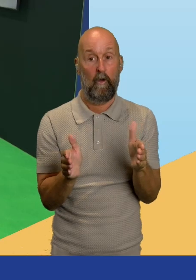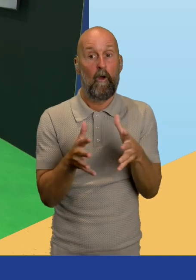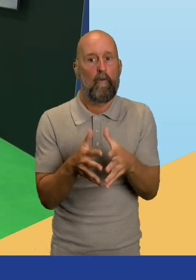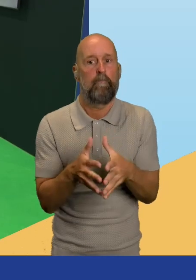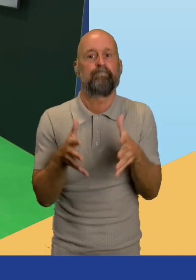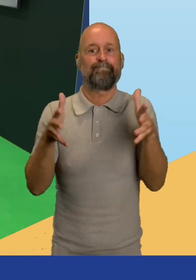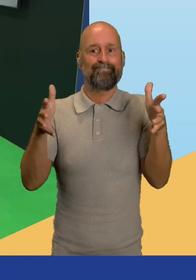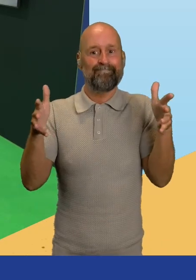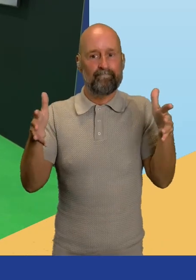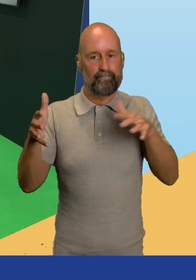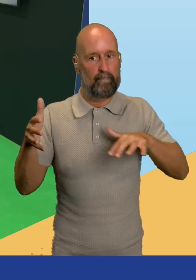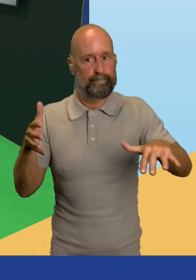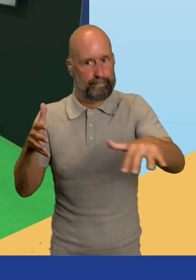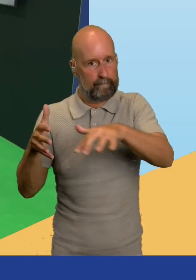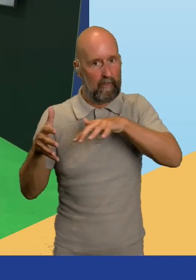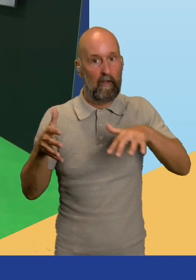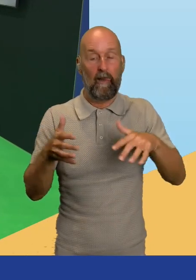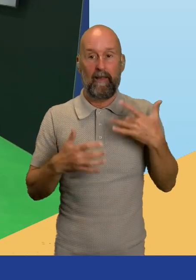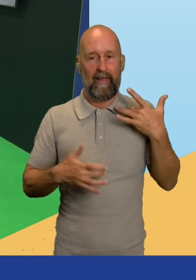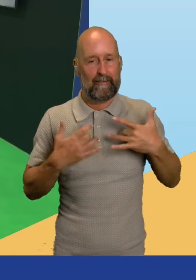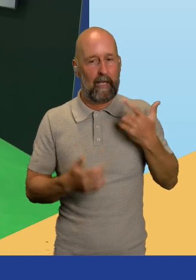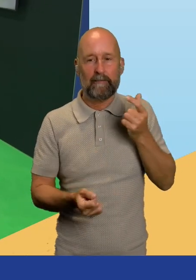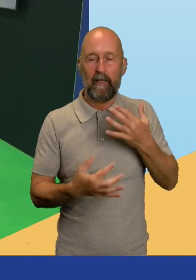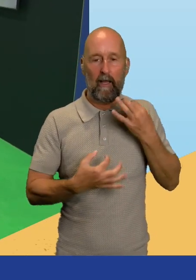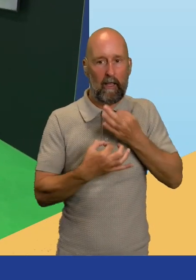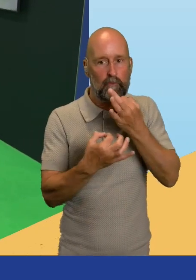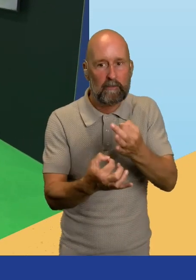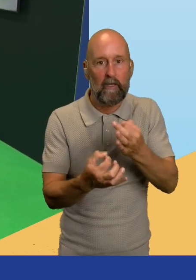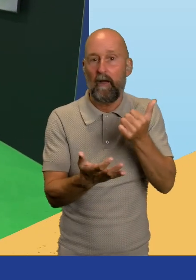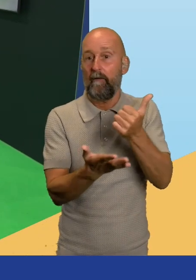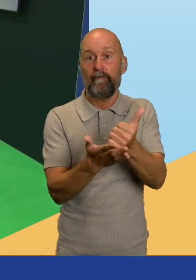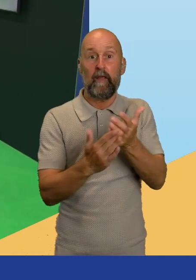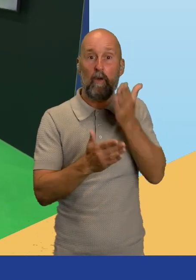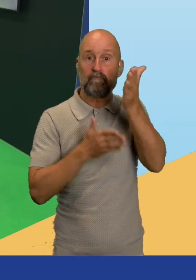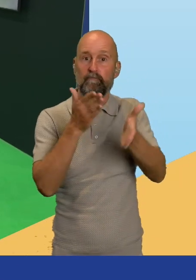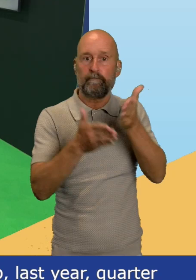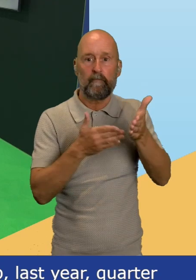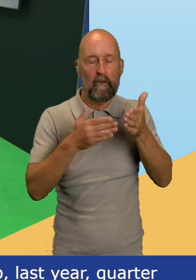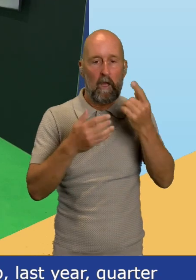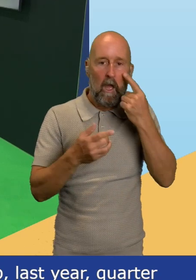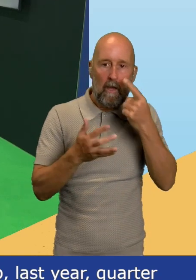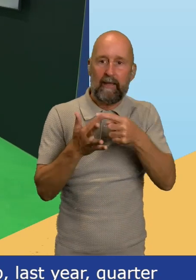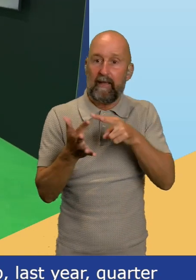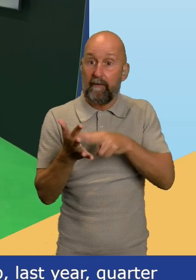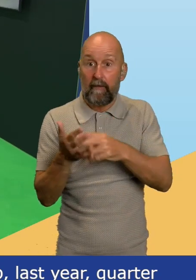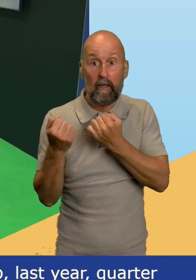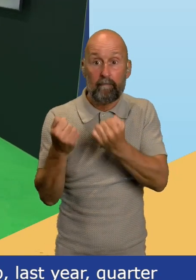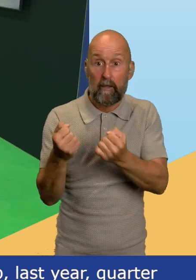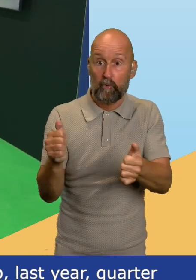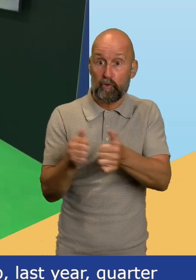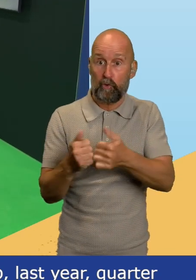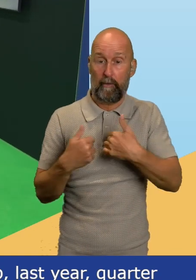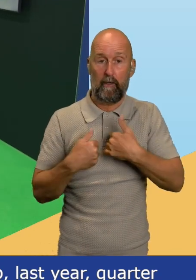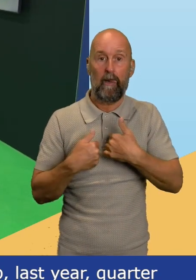this area exciting and interesting, and we think it's a great resource to find out more about whether an EV is right for you. We've split it